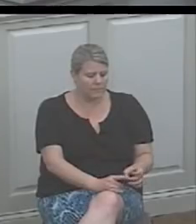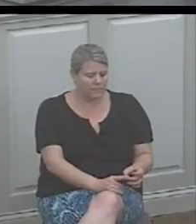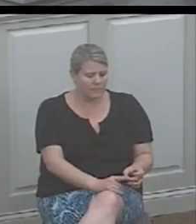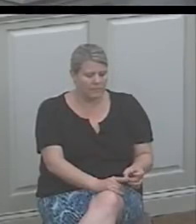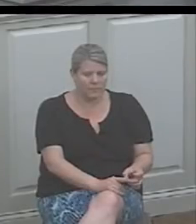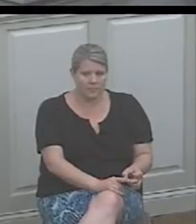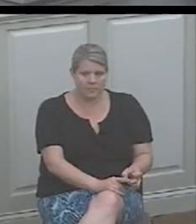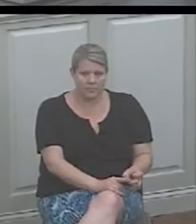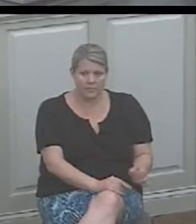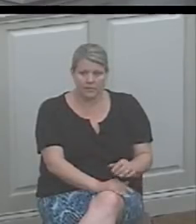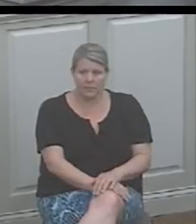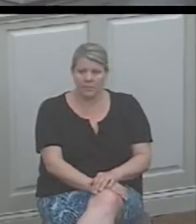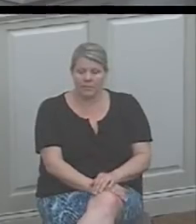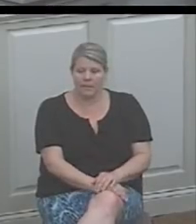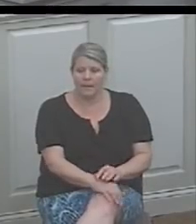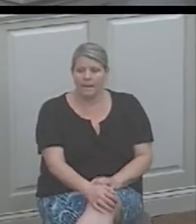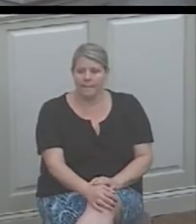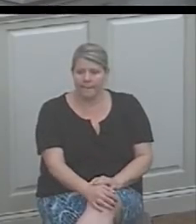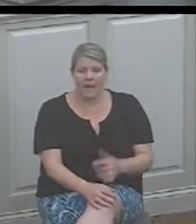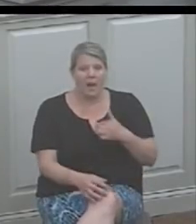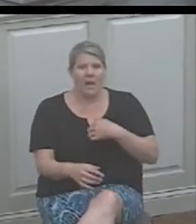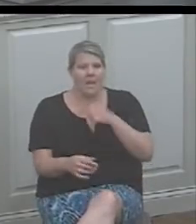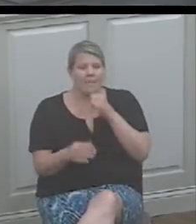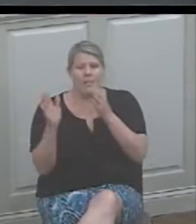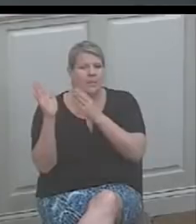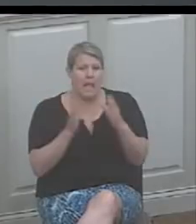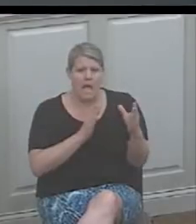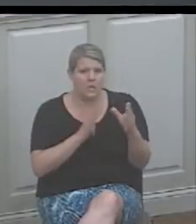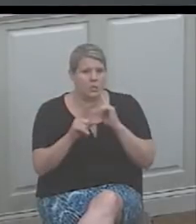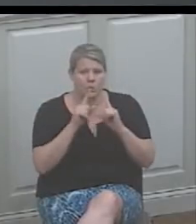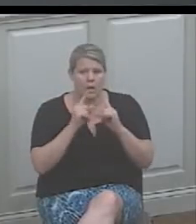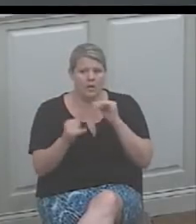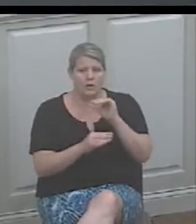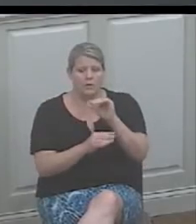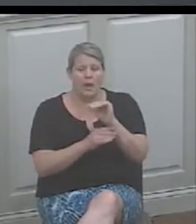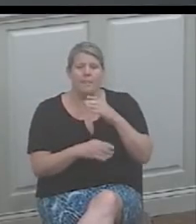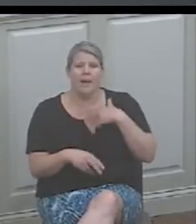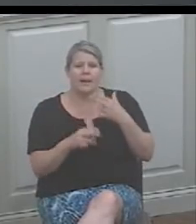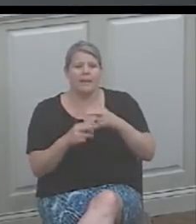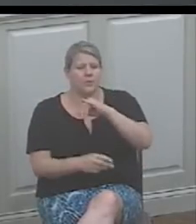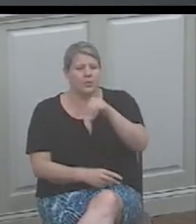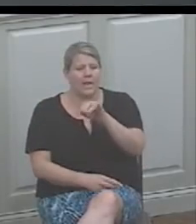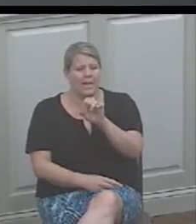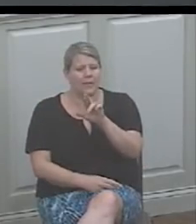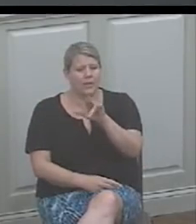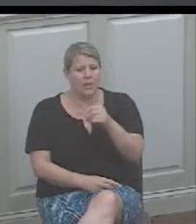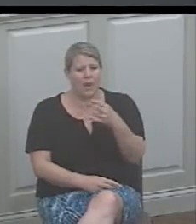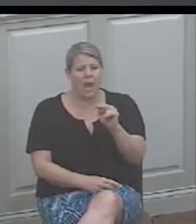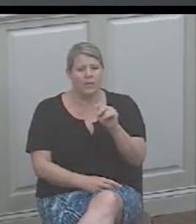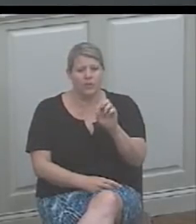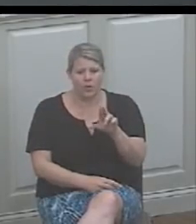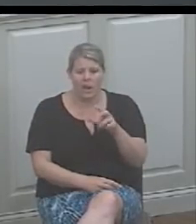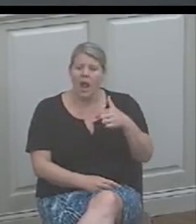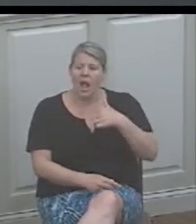Gentlemen, ladies. I hadn't really planned on saying anything tonight. My name's Gary Hunter. I retired from the city of Danville Fire